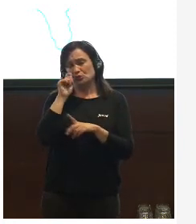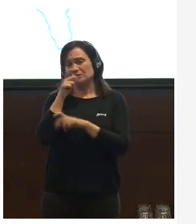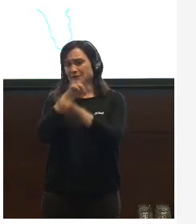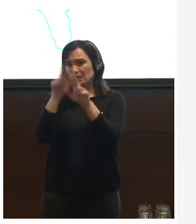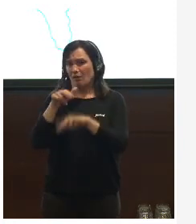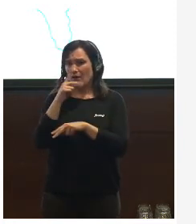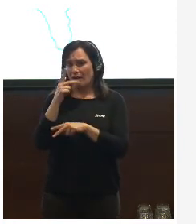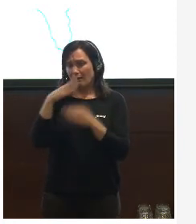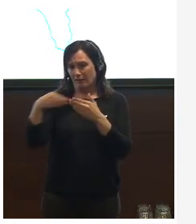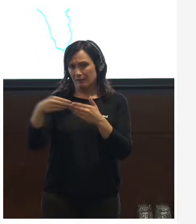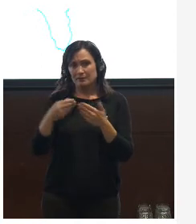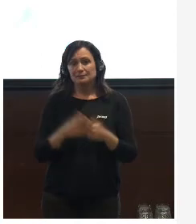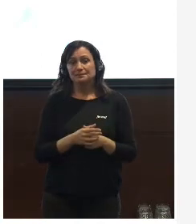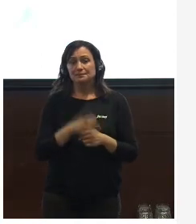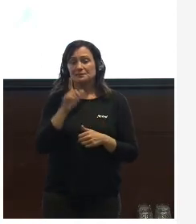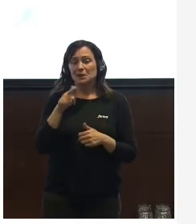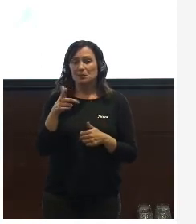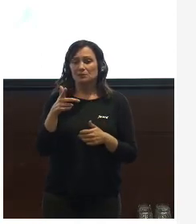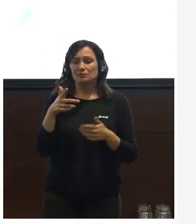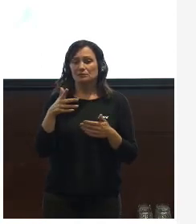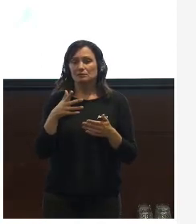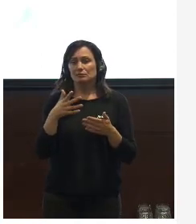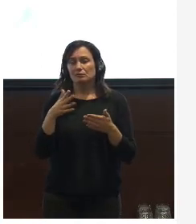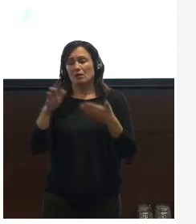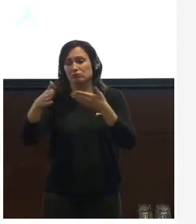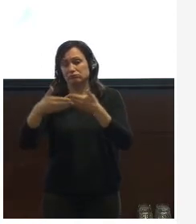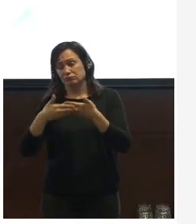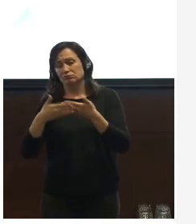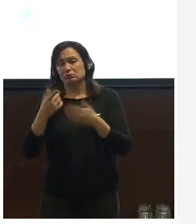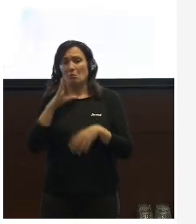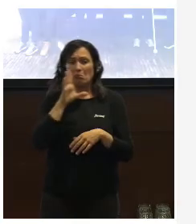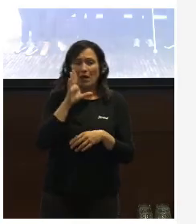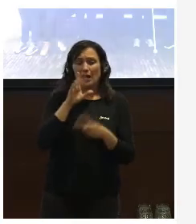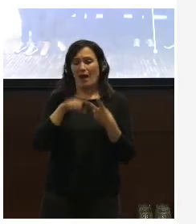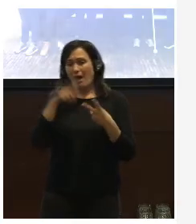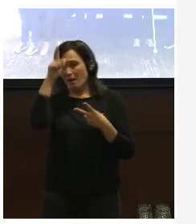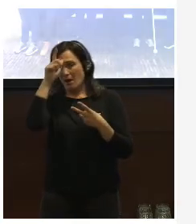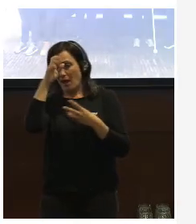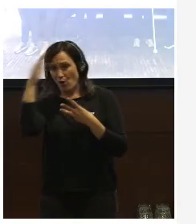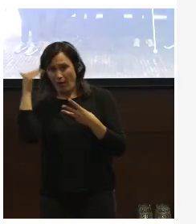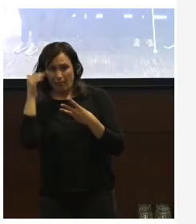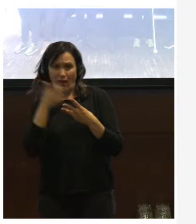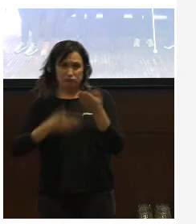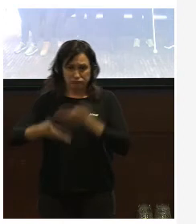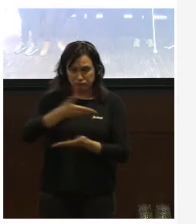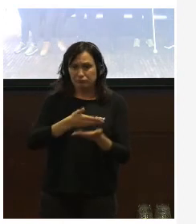the Netherlands, and Belgium, and mobility equipment hire, which I mentioned before.